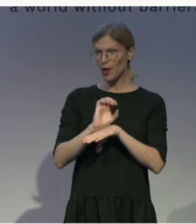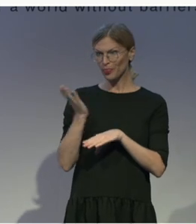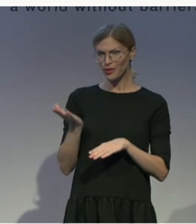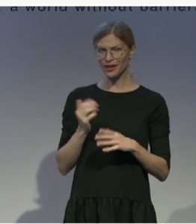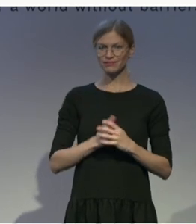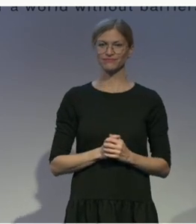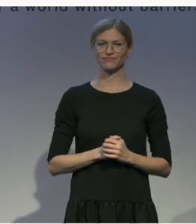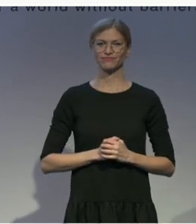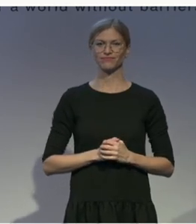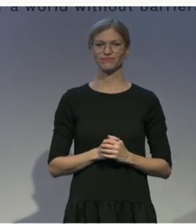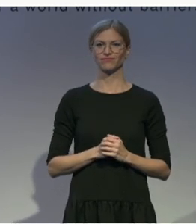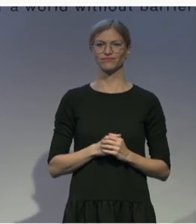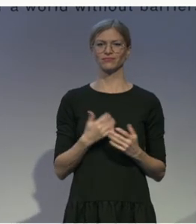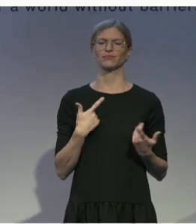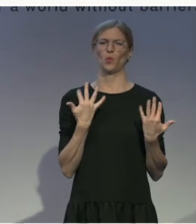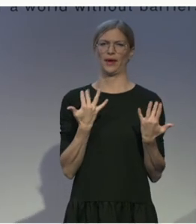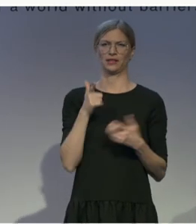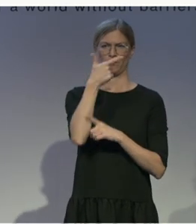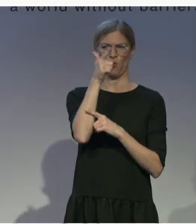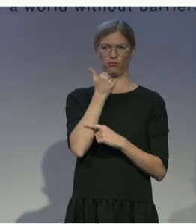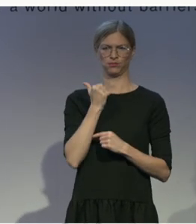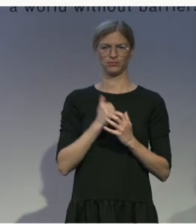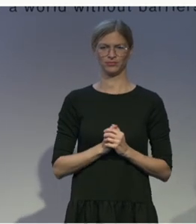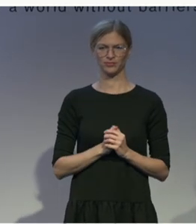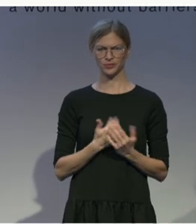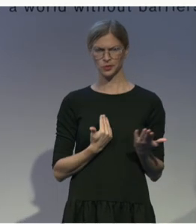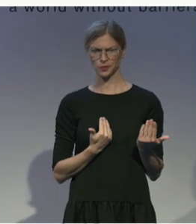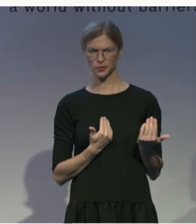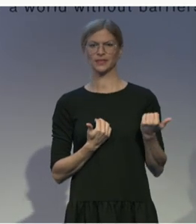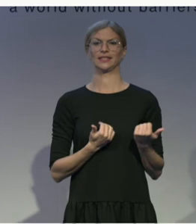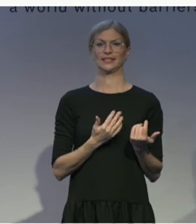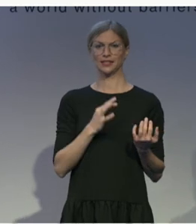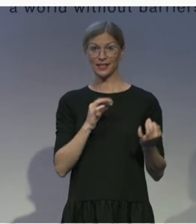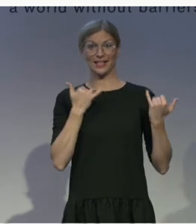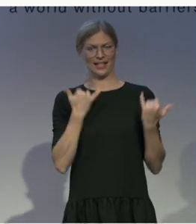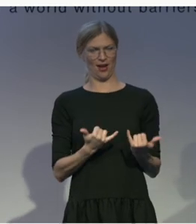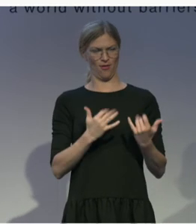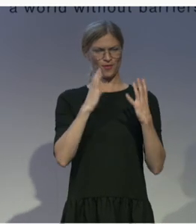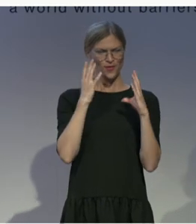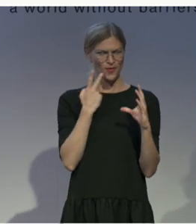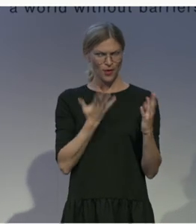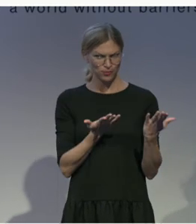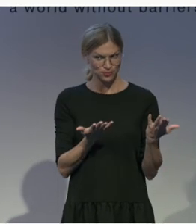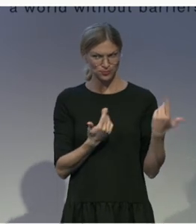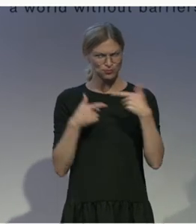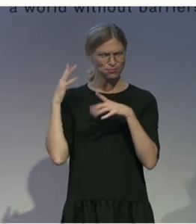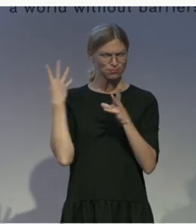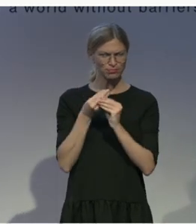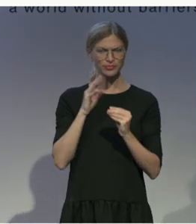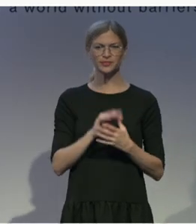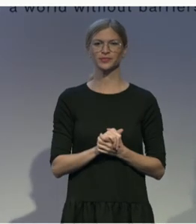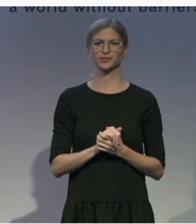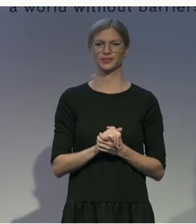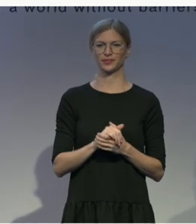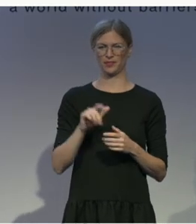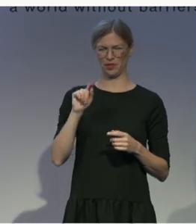I'm just waiting for the camera to follow me. Thank you. So the focus, as Tuomas also said,